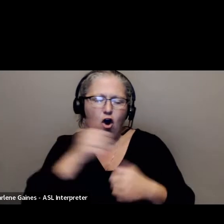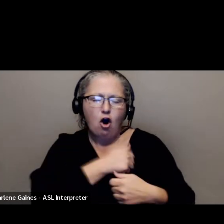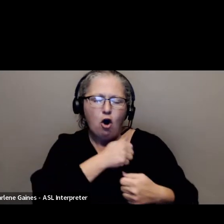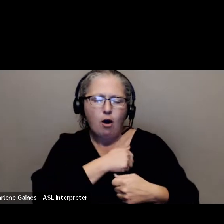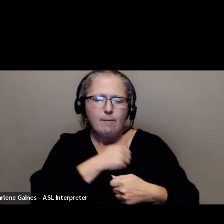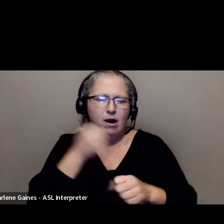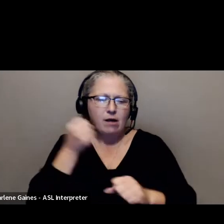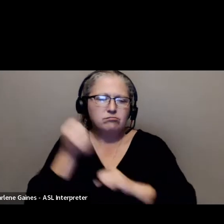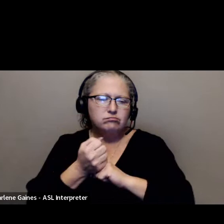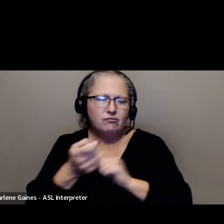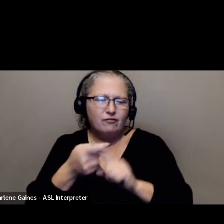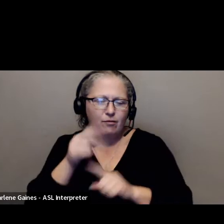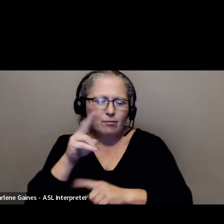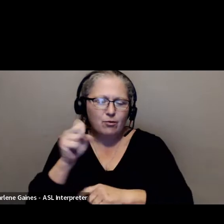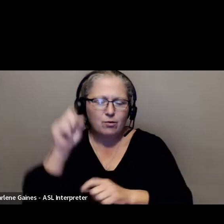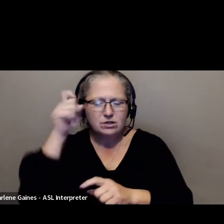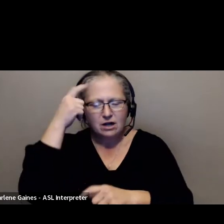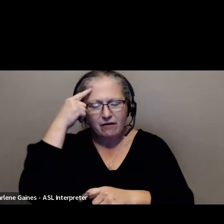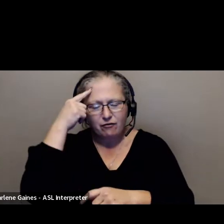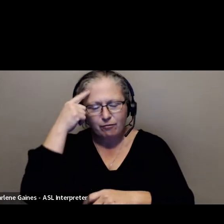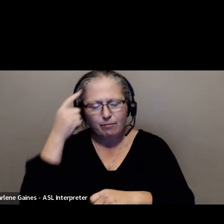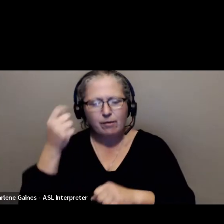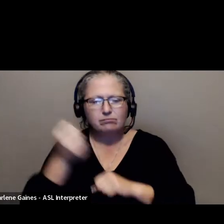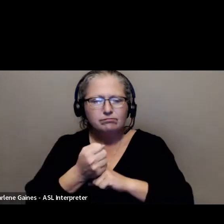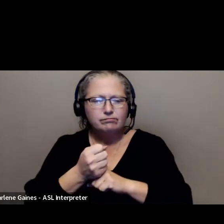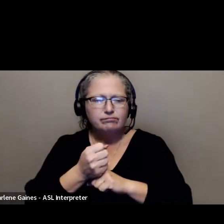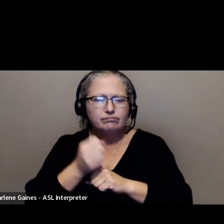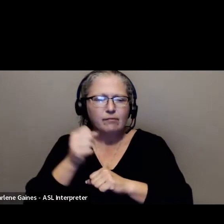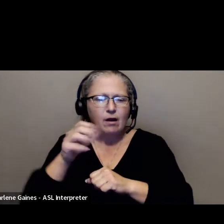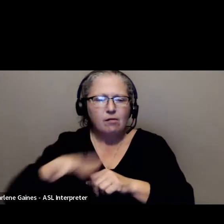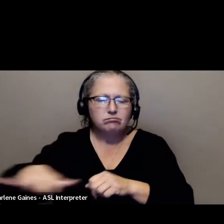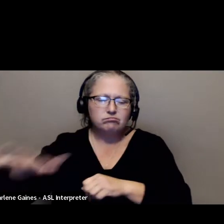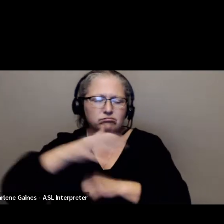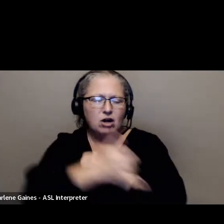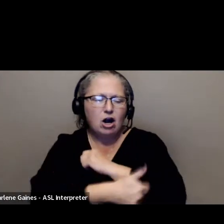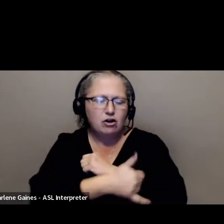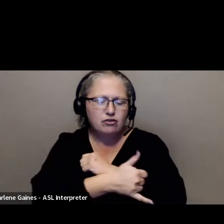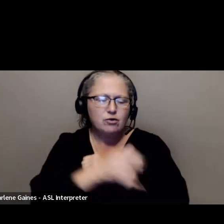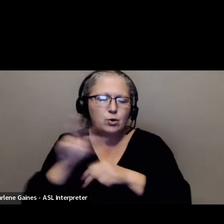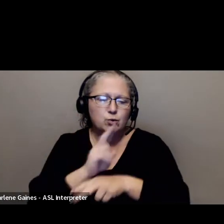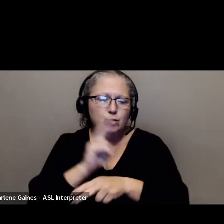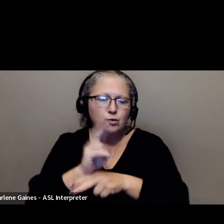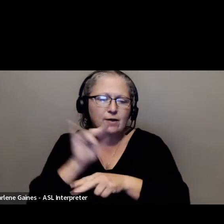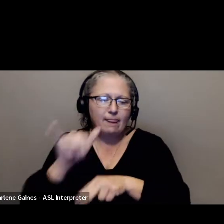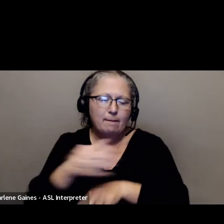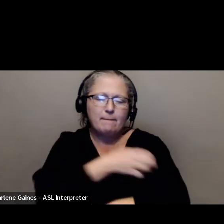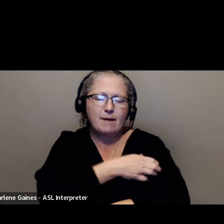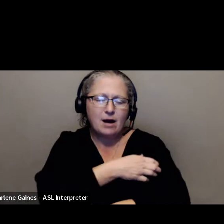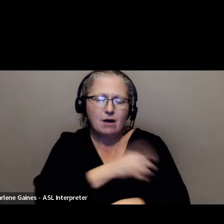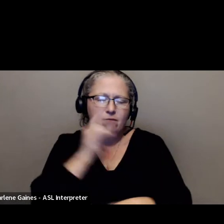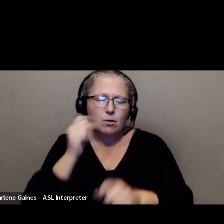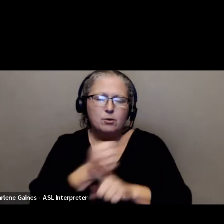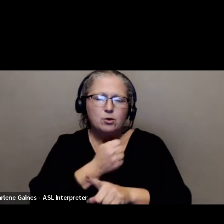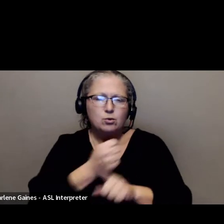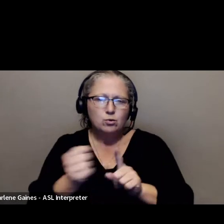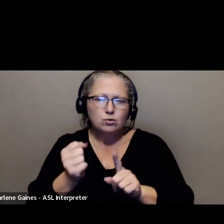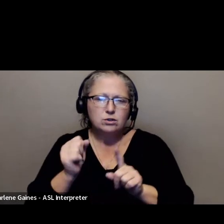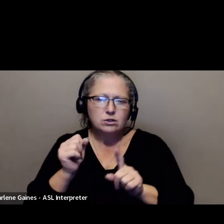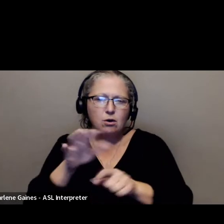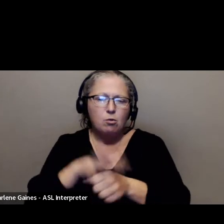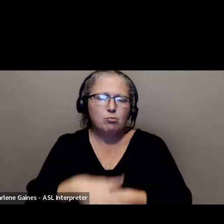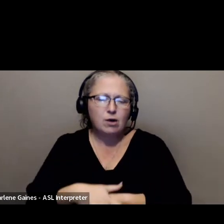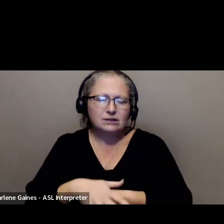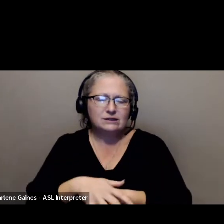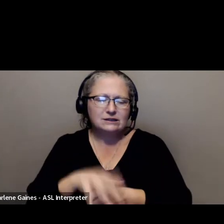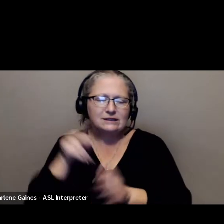by the US government, fully backed by all these occupational countries, and using that power to abuse, to oppress, and